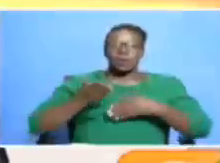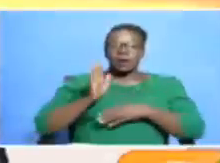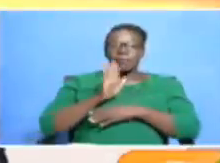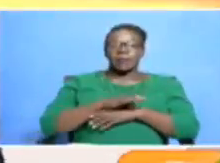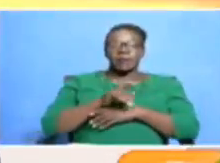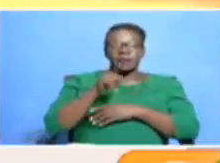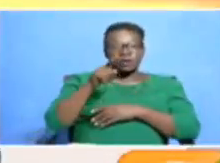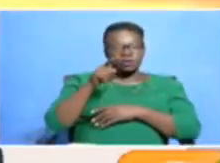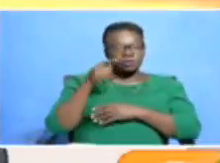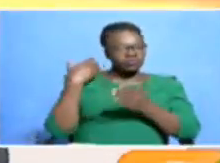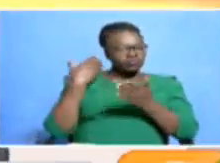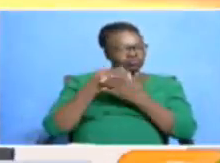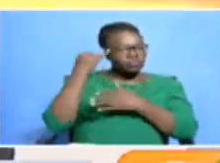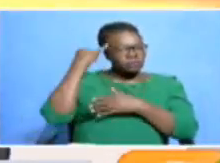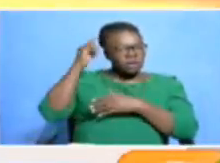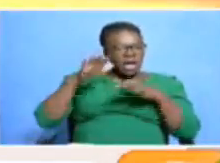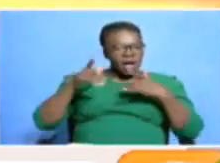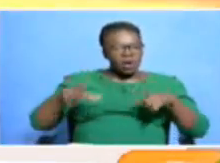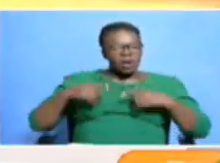Have you ever imagined